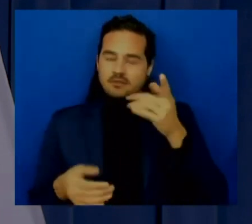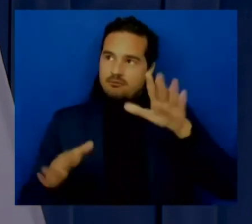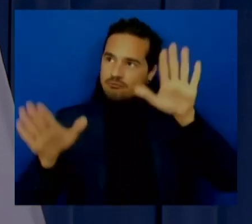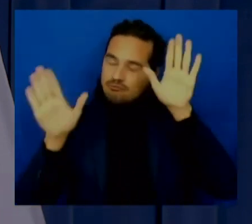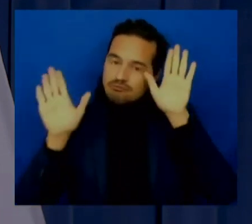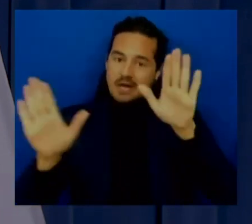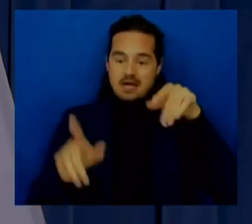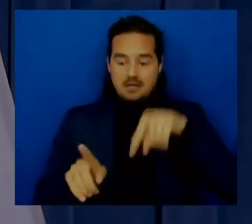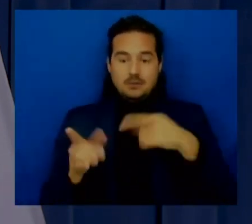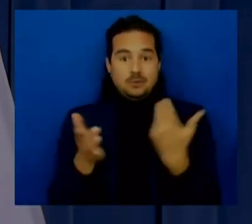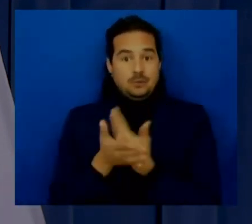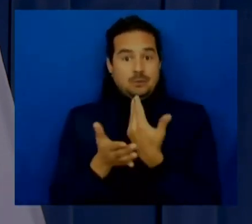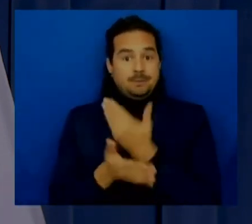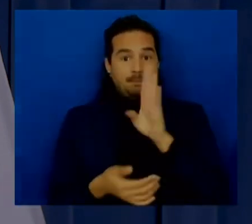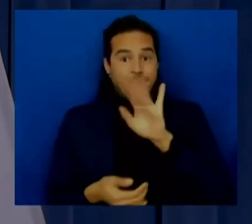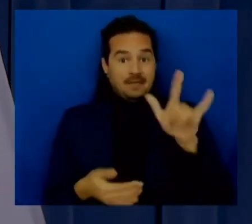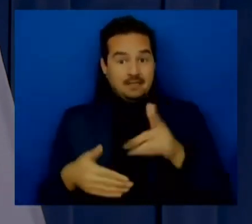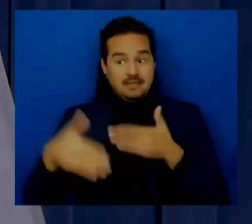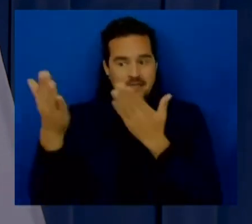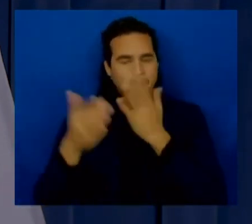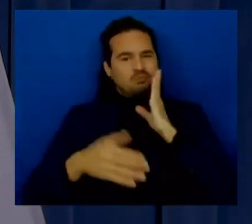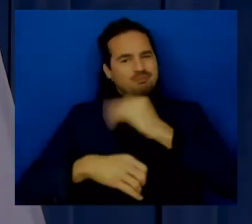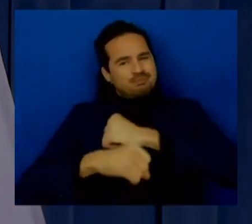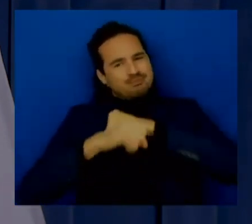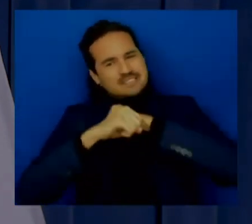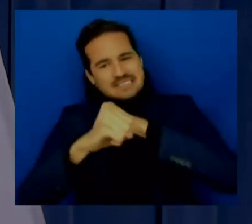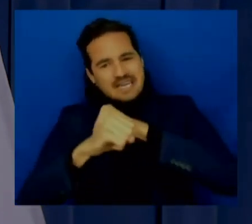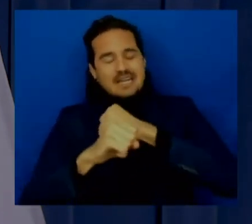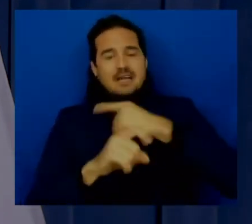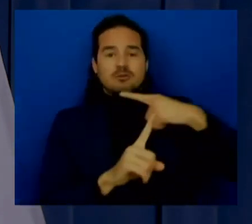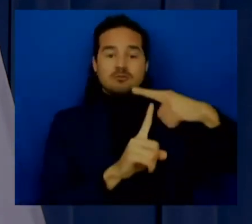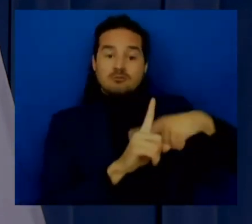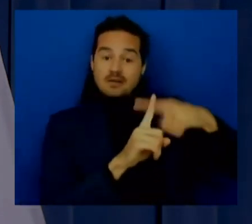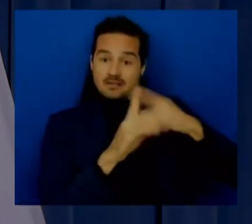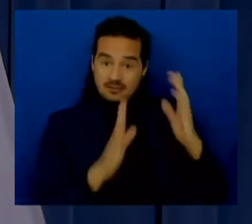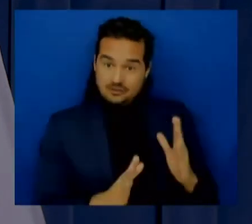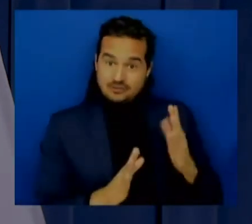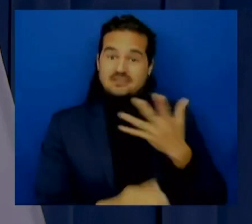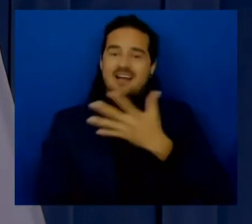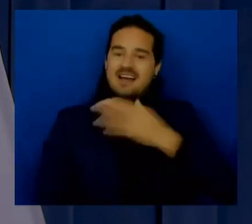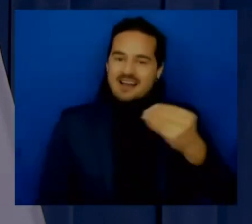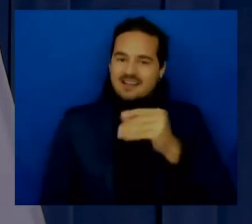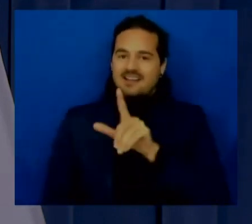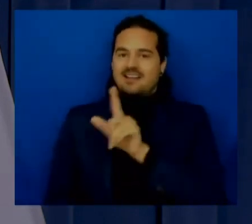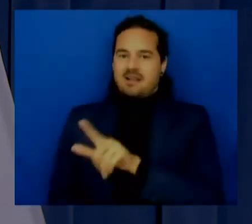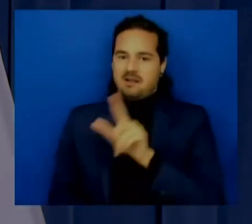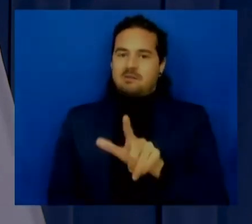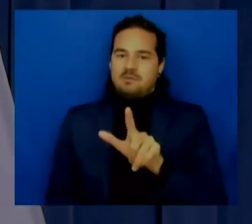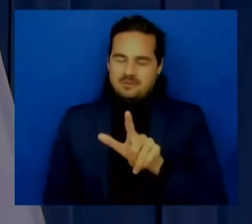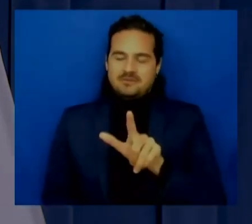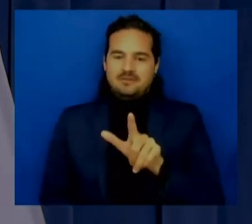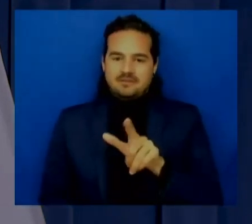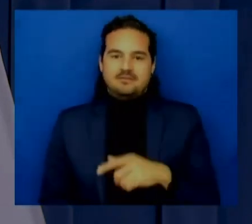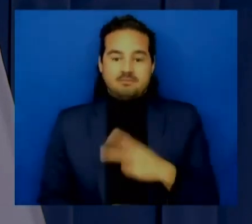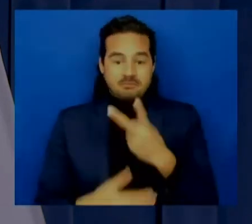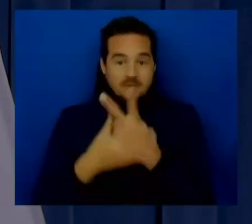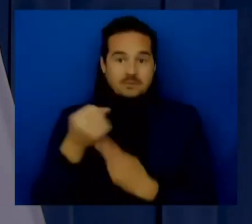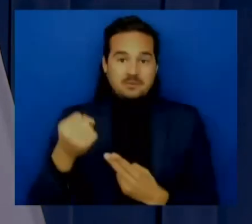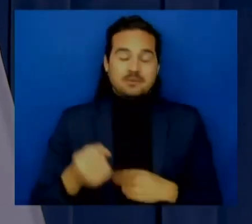as well as landlords, and addressing their anxiety head on. We did this a year ago. Heck, we did this 2 years ago